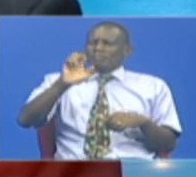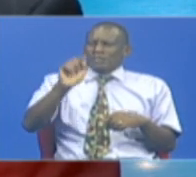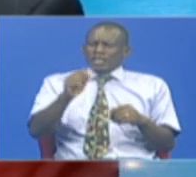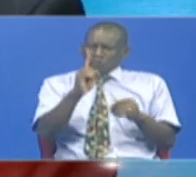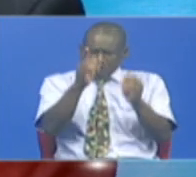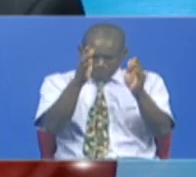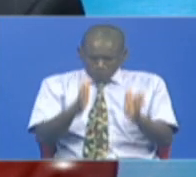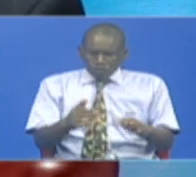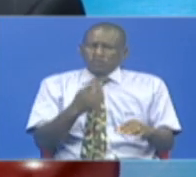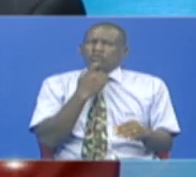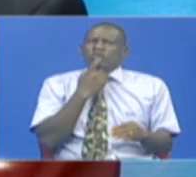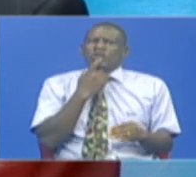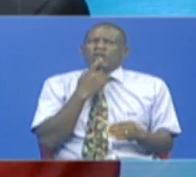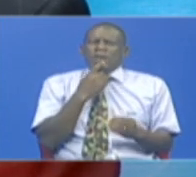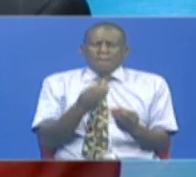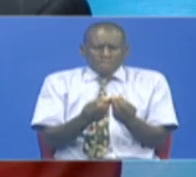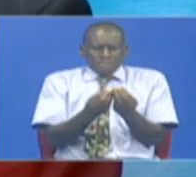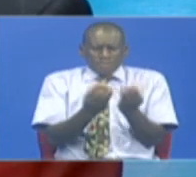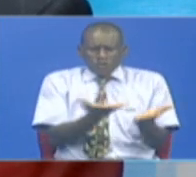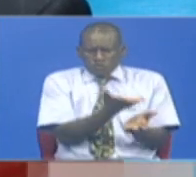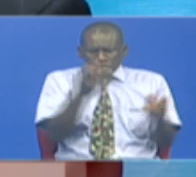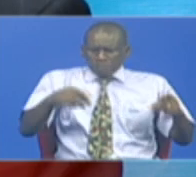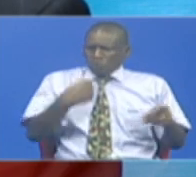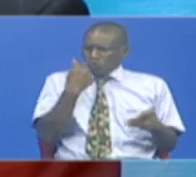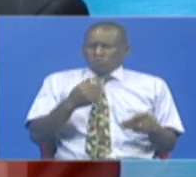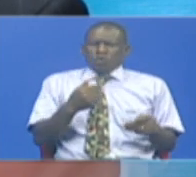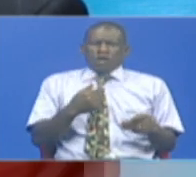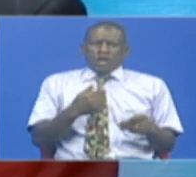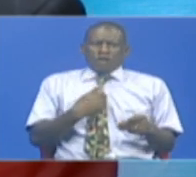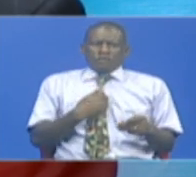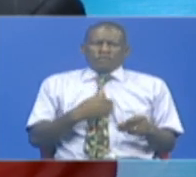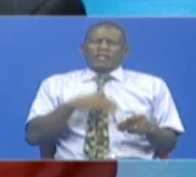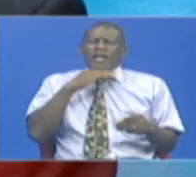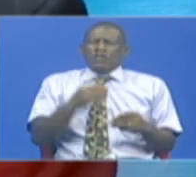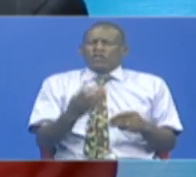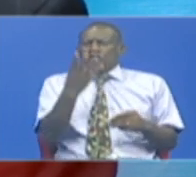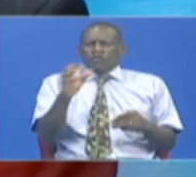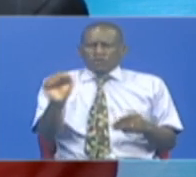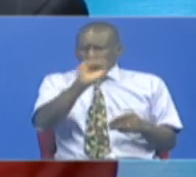Regrettably, most of the cases, at least 40%,